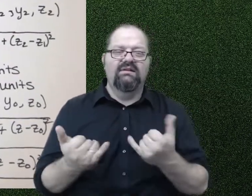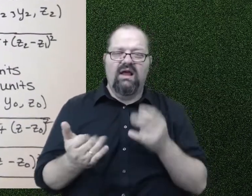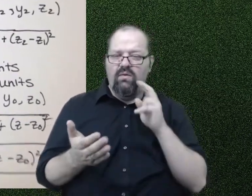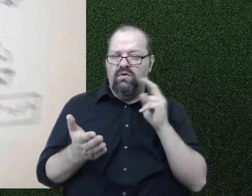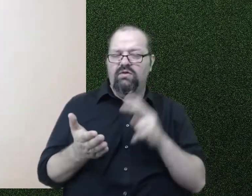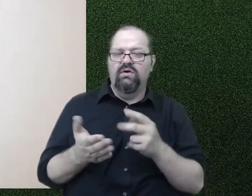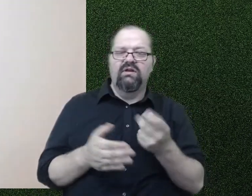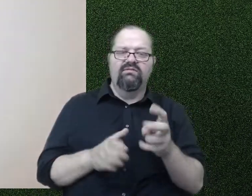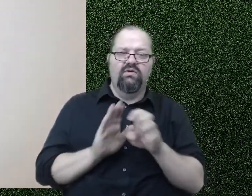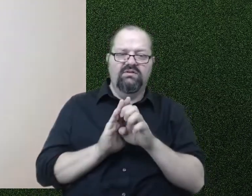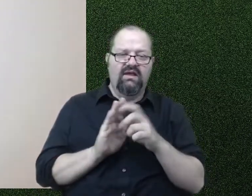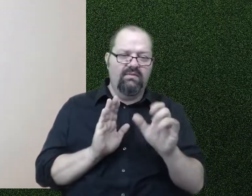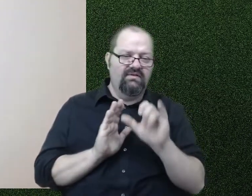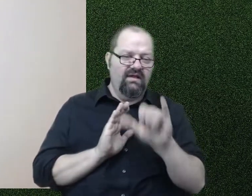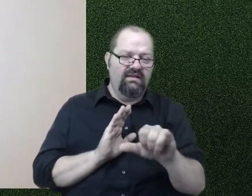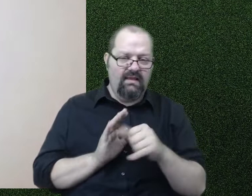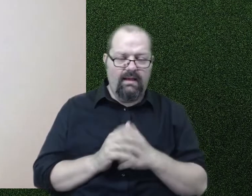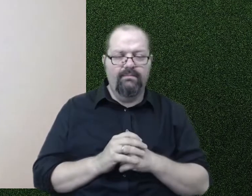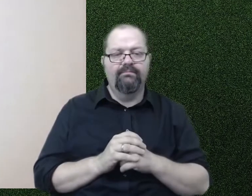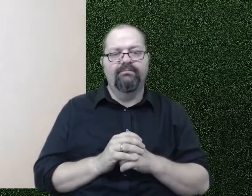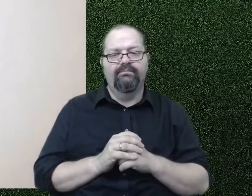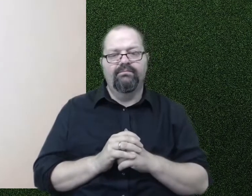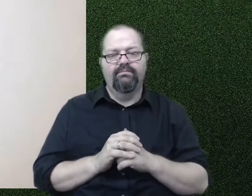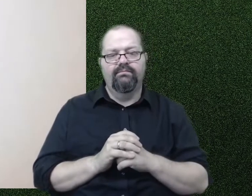examples like that.